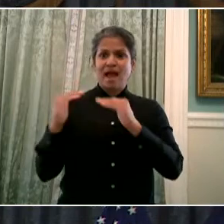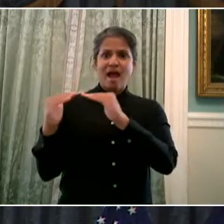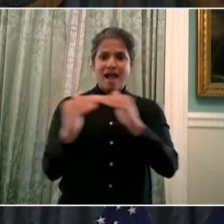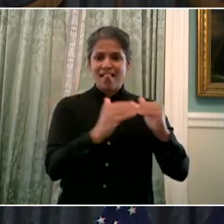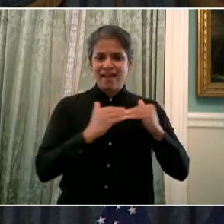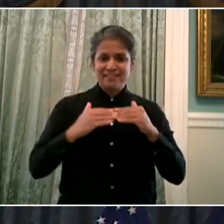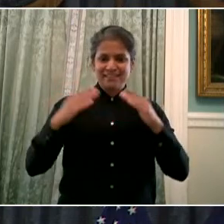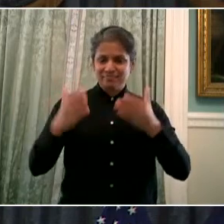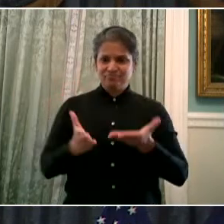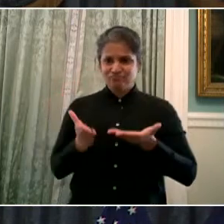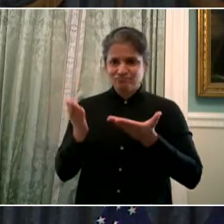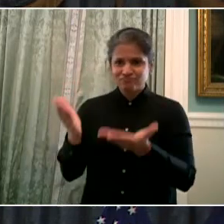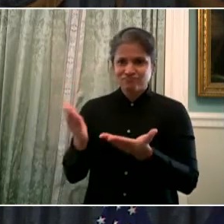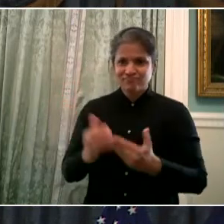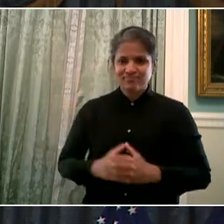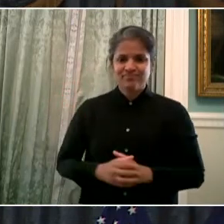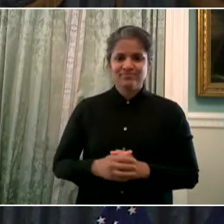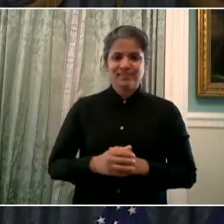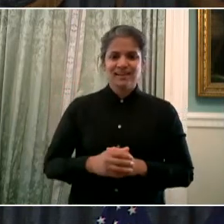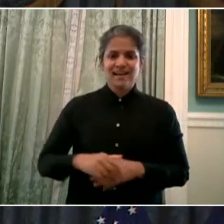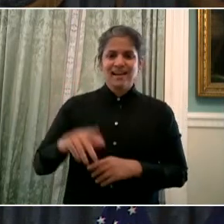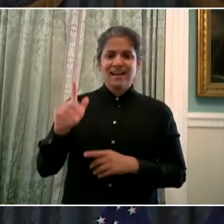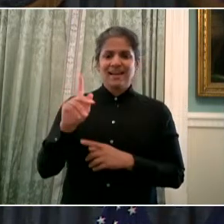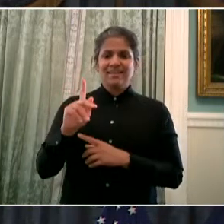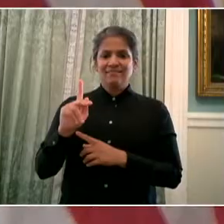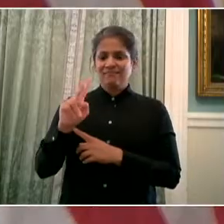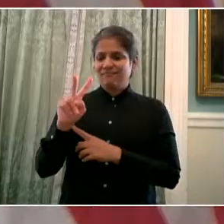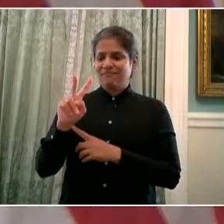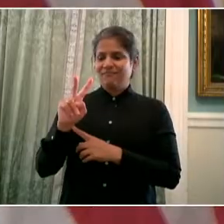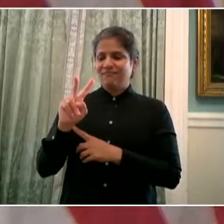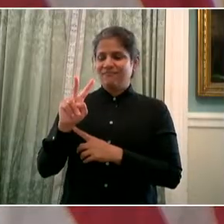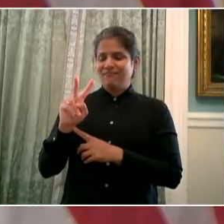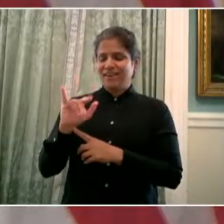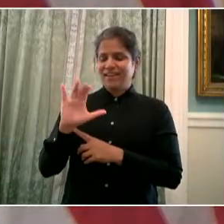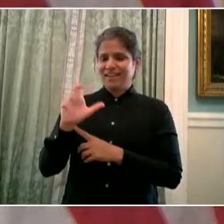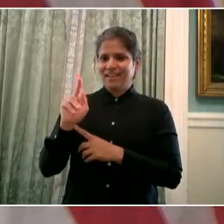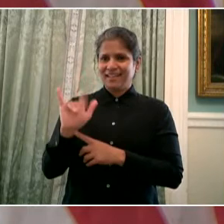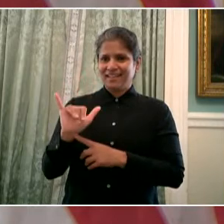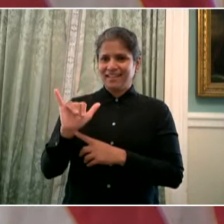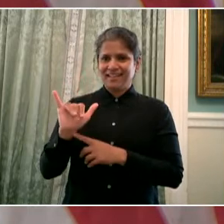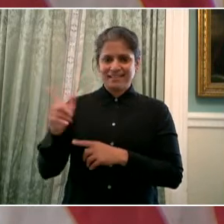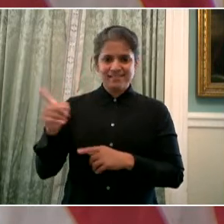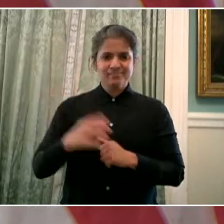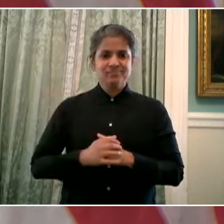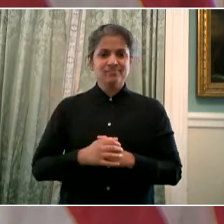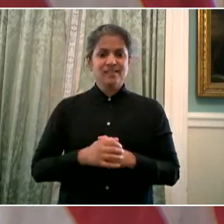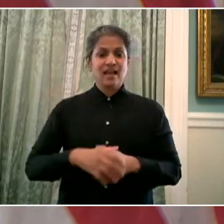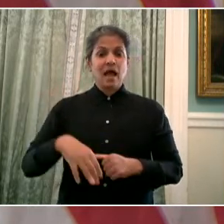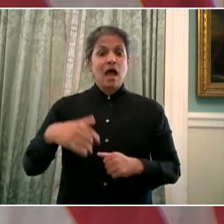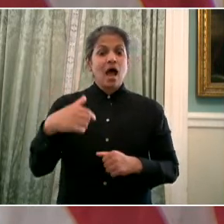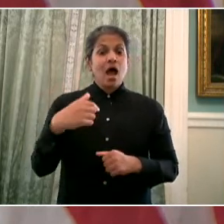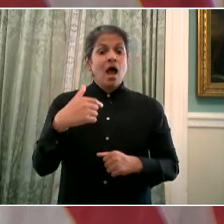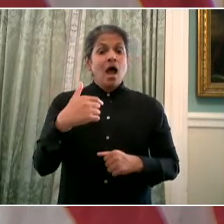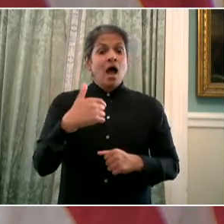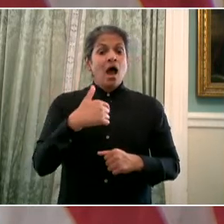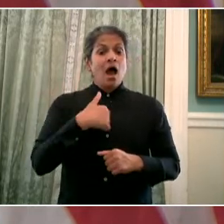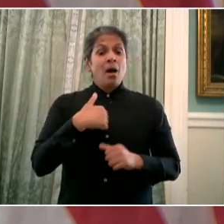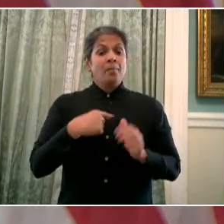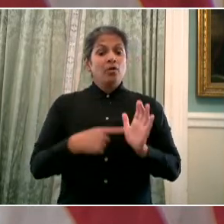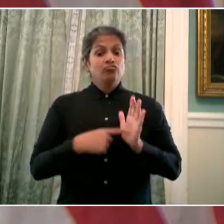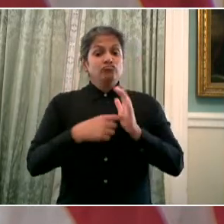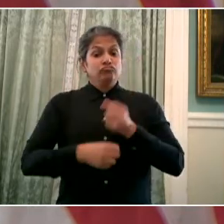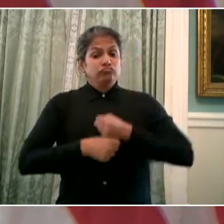I'm Vicki Cerullo, Acting Director of the Mayor's Office of Climate and Environmental Justice. As we all know, the poor air quality New Yorkers